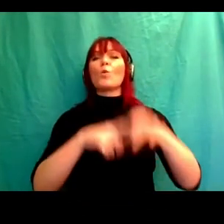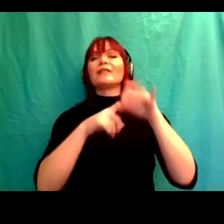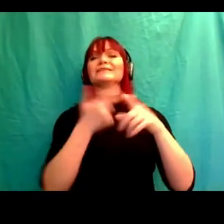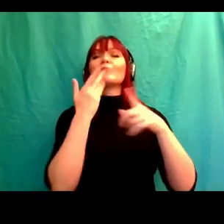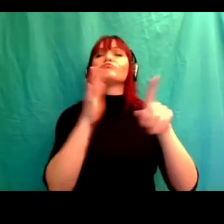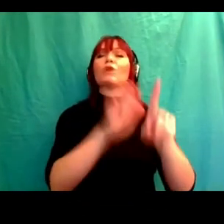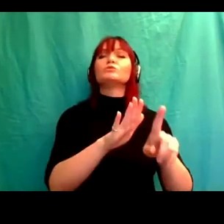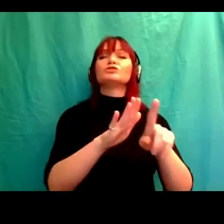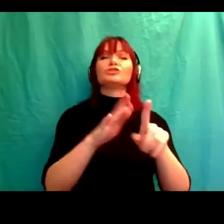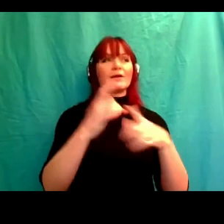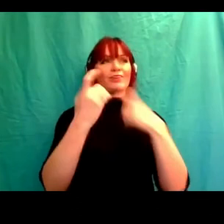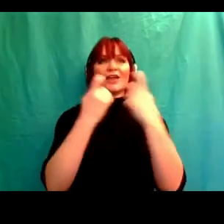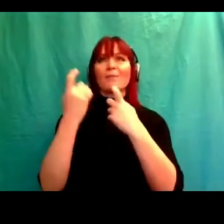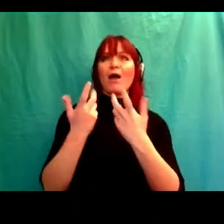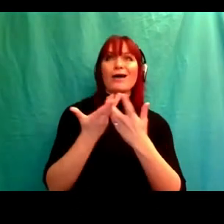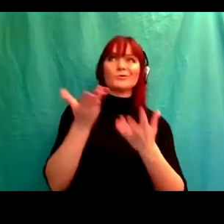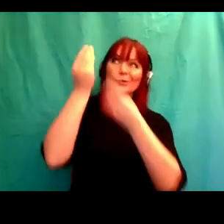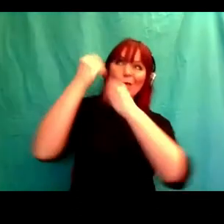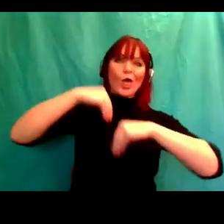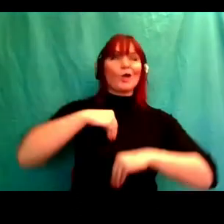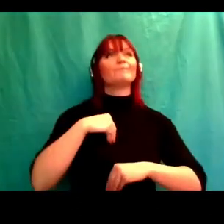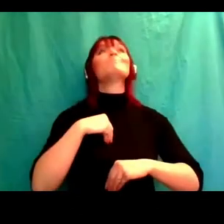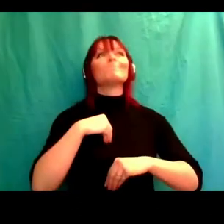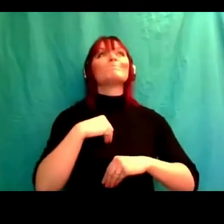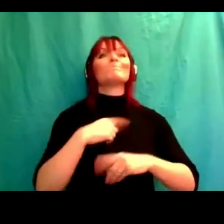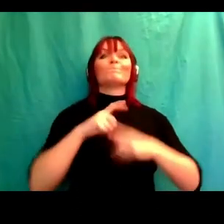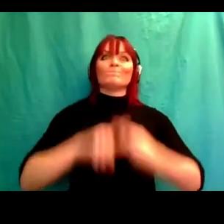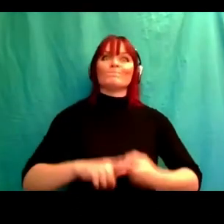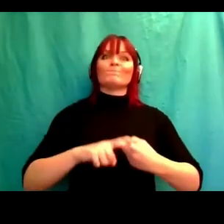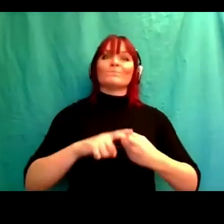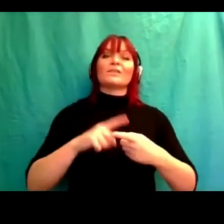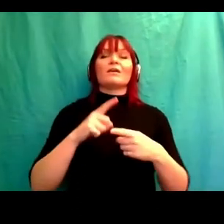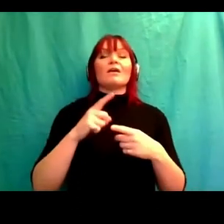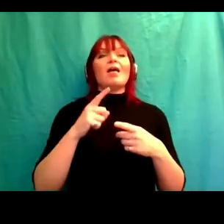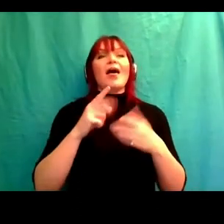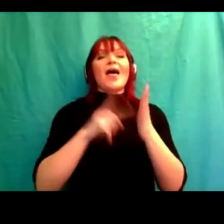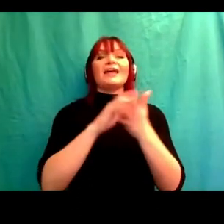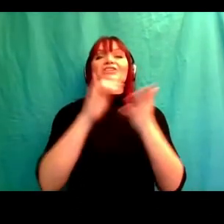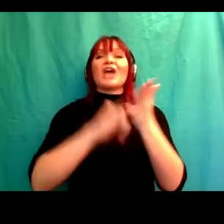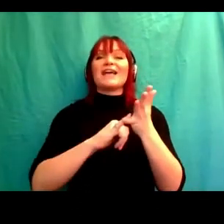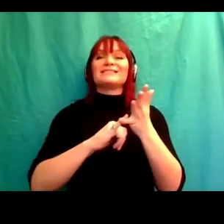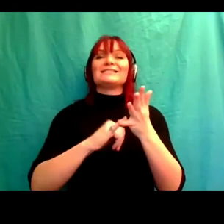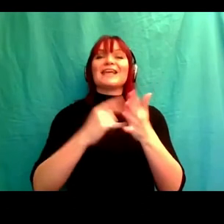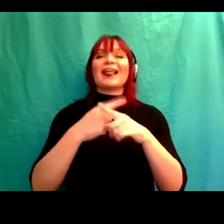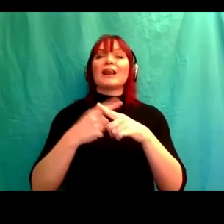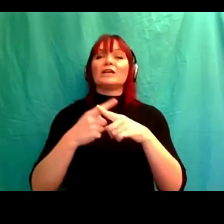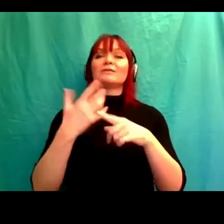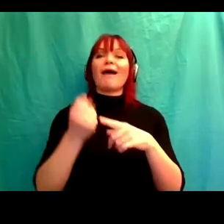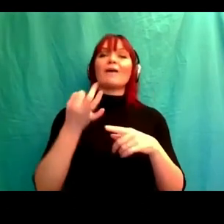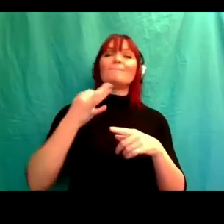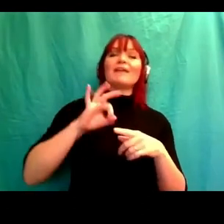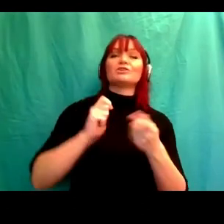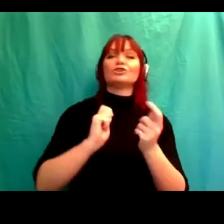know that NHS England, NHS Improvement, have got a beneficial changes programme where they've been receiving lots of data